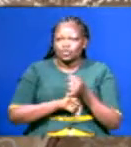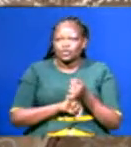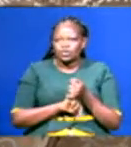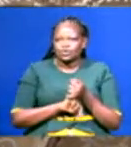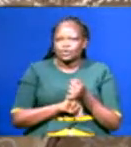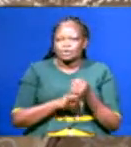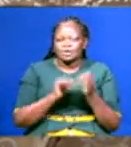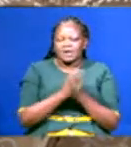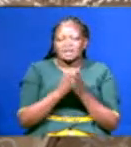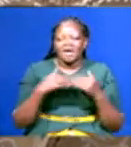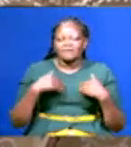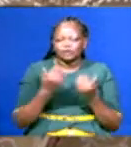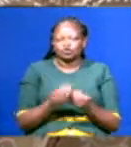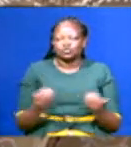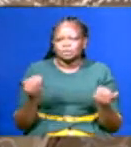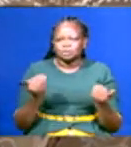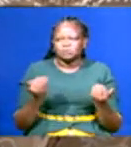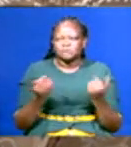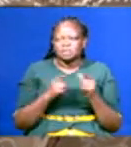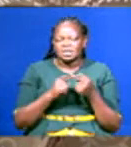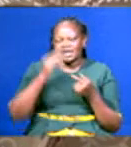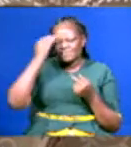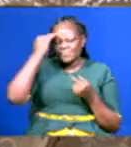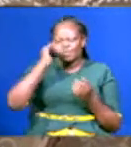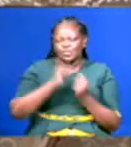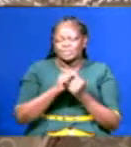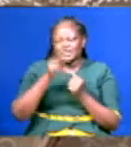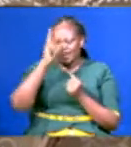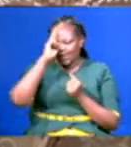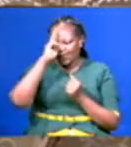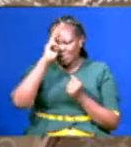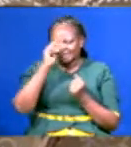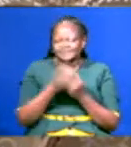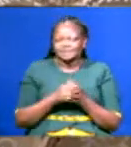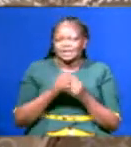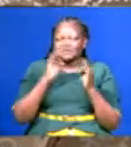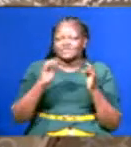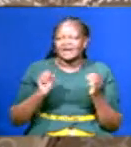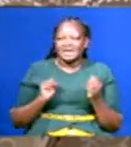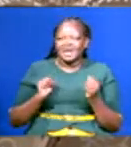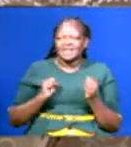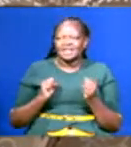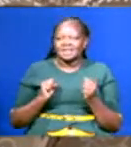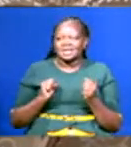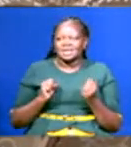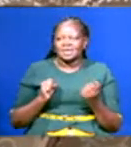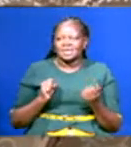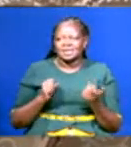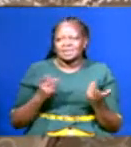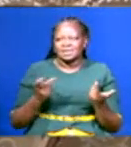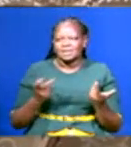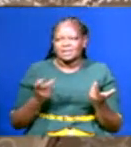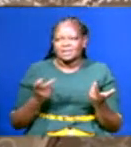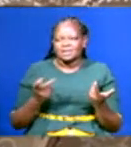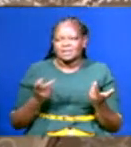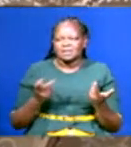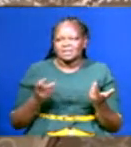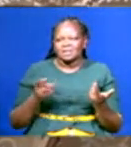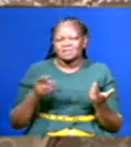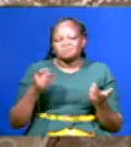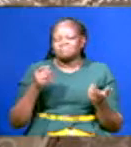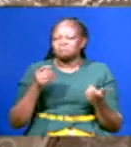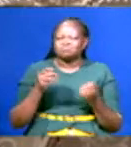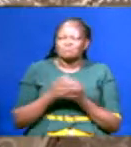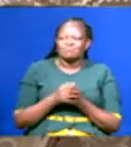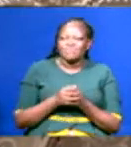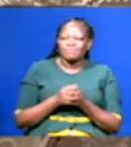have children. And I remember with the police, you know, in the event that a girl, perhaps a police woman, you know, fails to get married, at